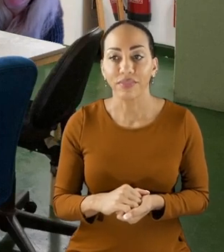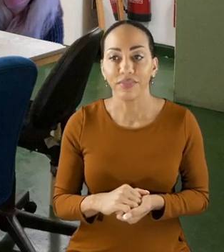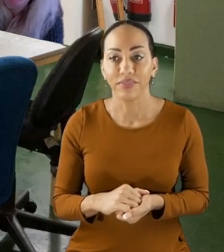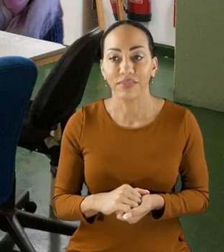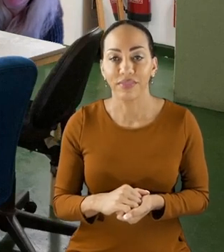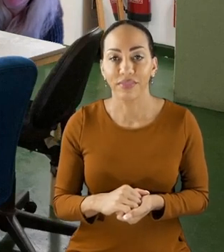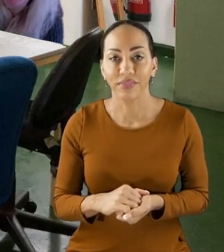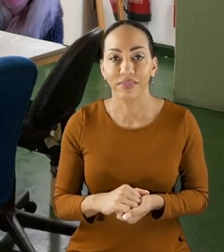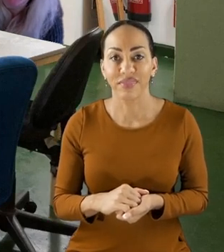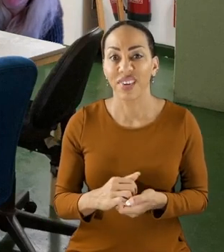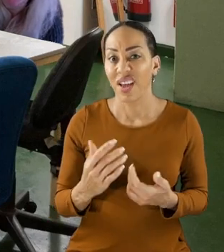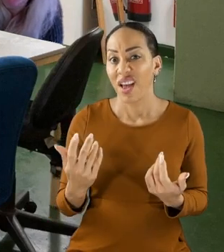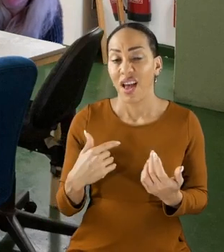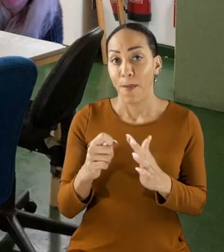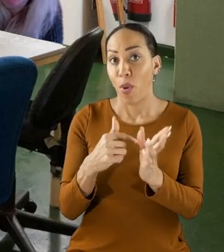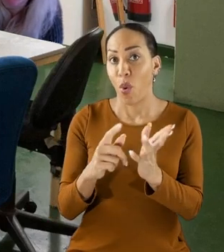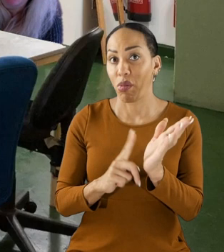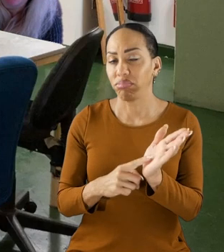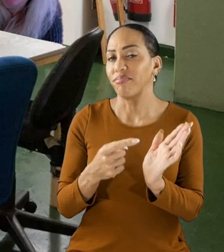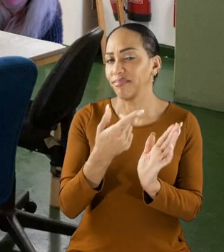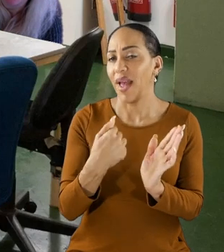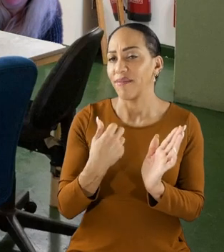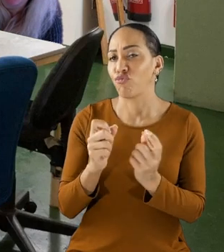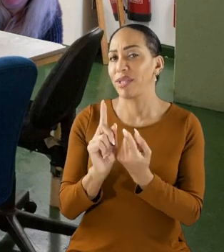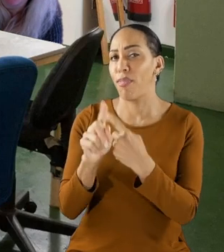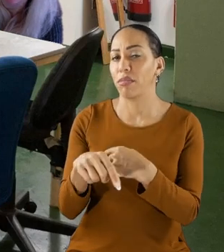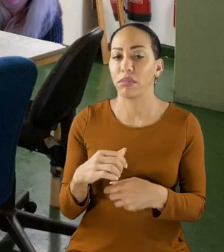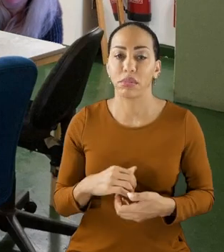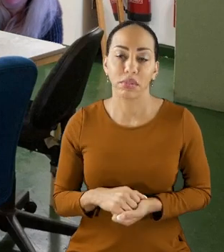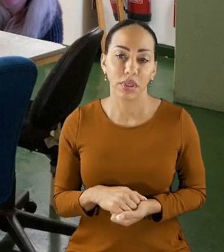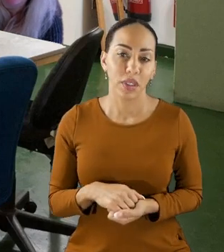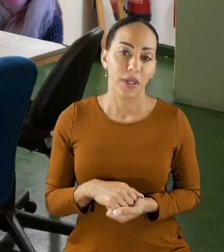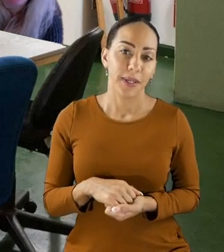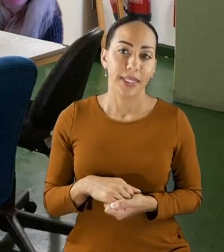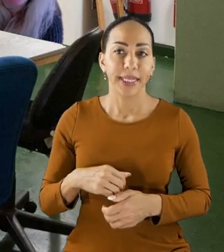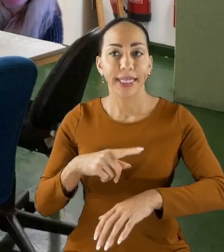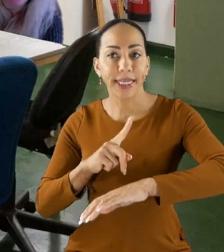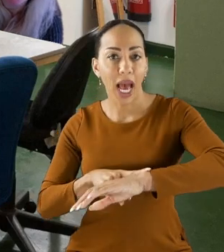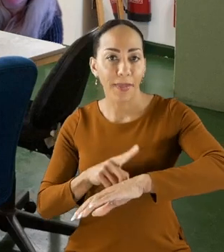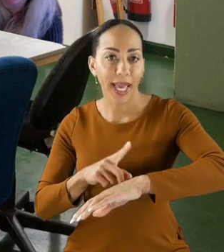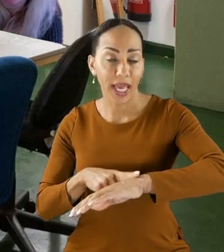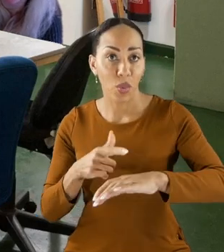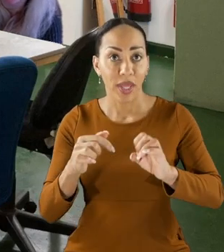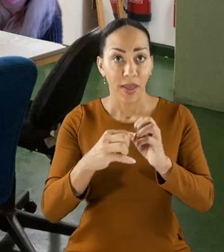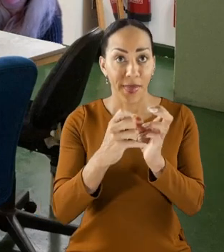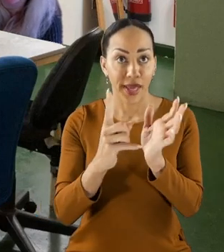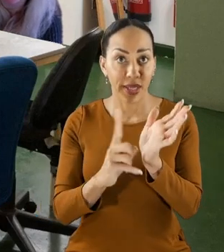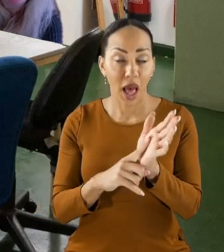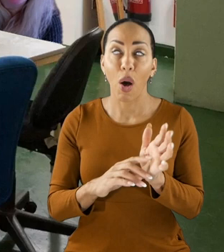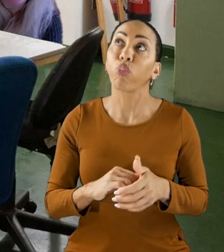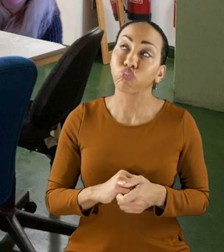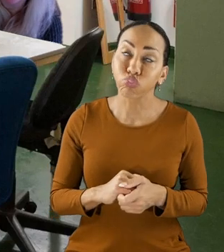I've got a just a reply comment to that. I mean, I think that the timings and